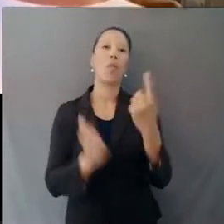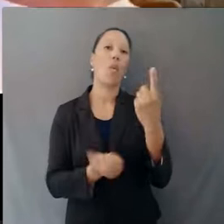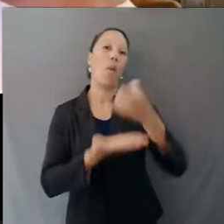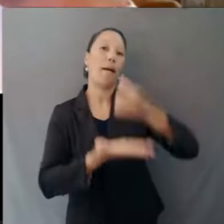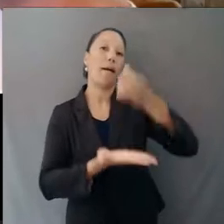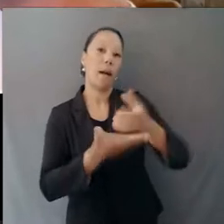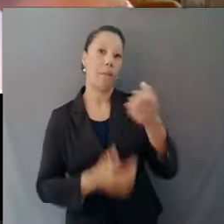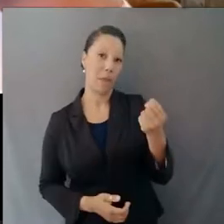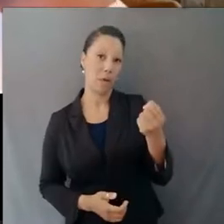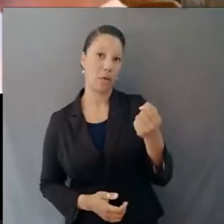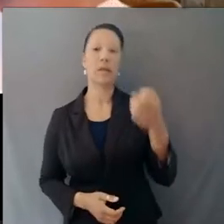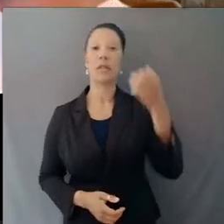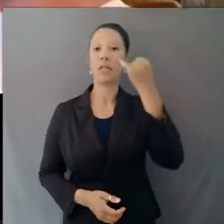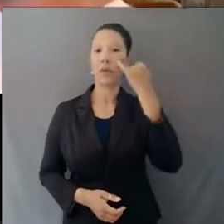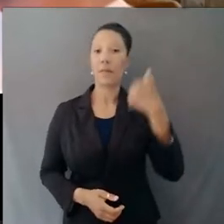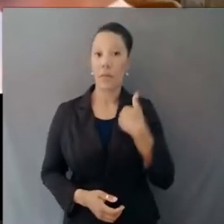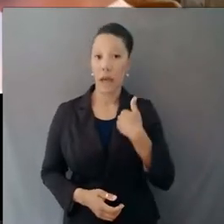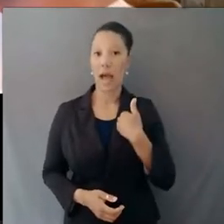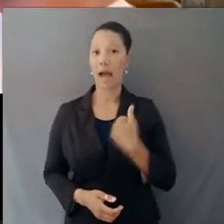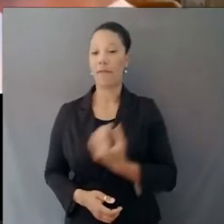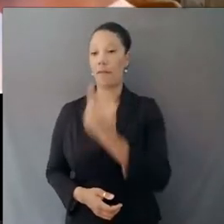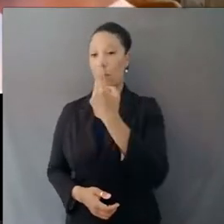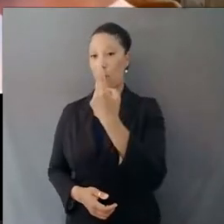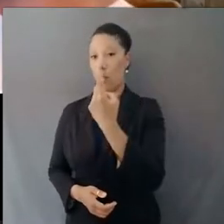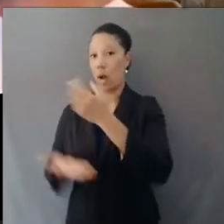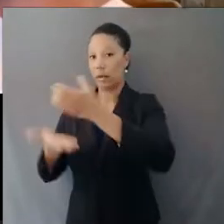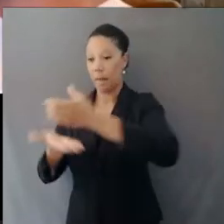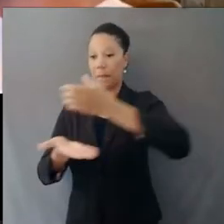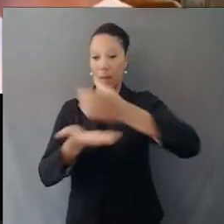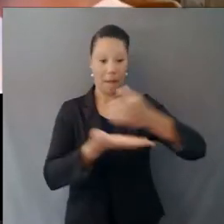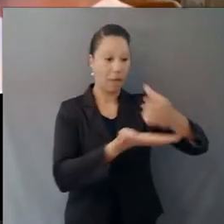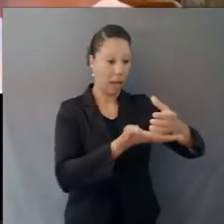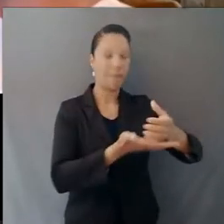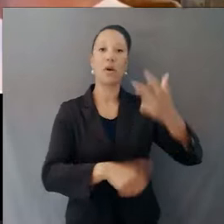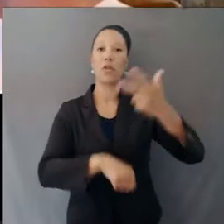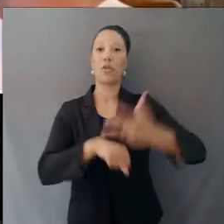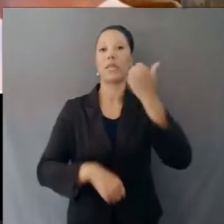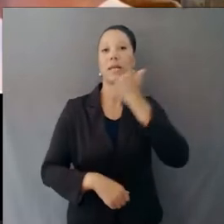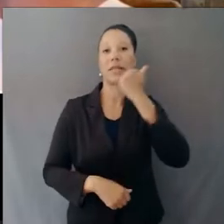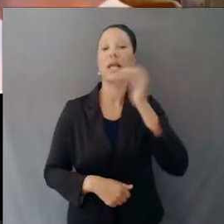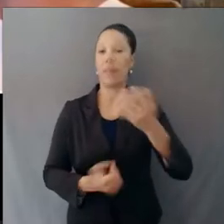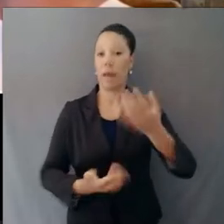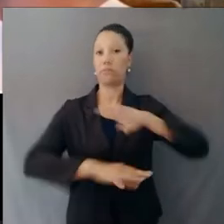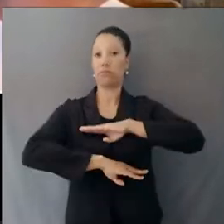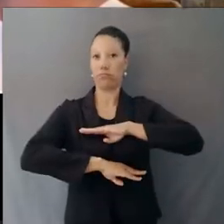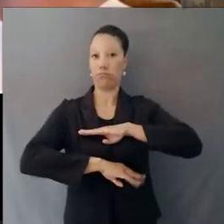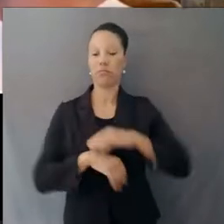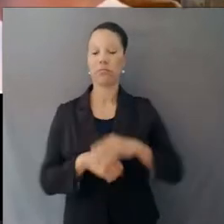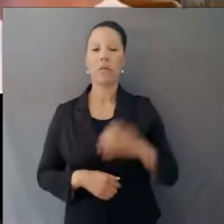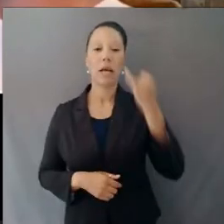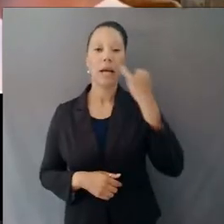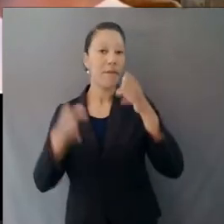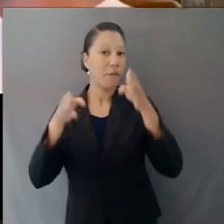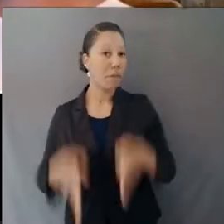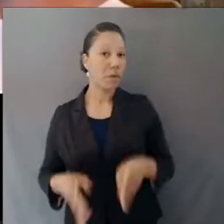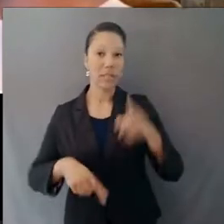to have 3 of those during the day. So making sure our kids get enough calcium in their diet is important. If someone for some reason can't have,